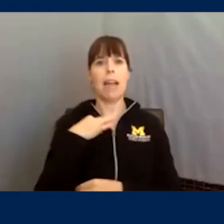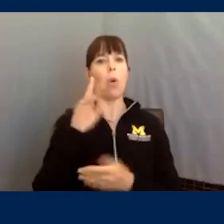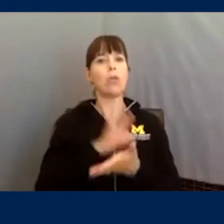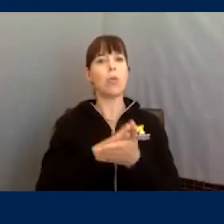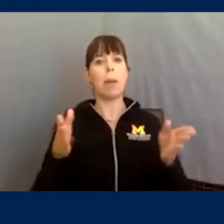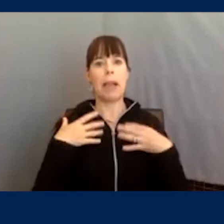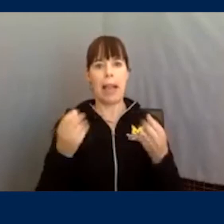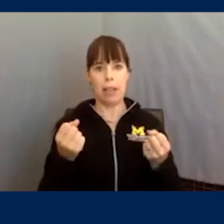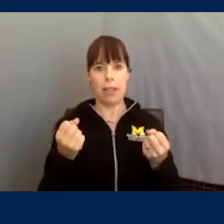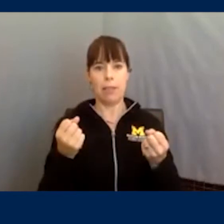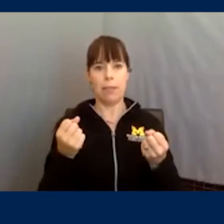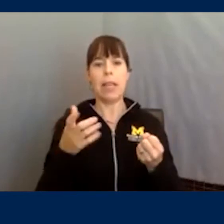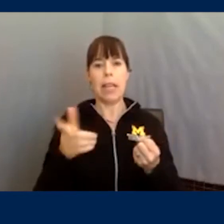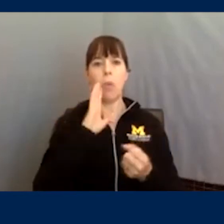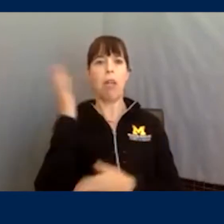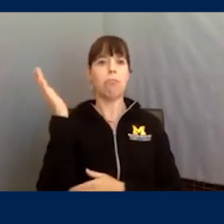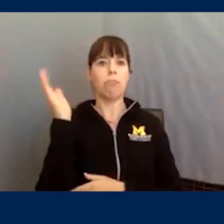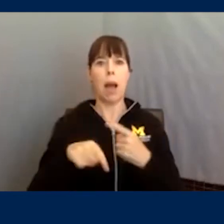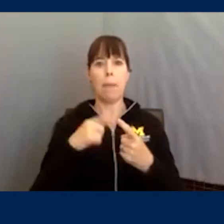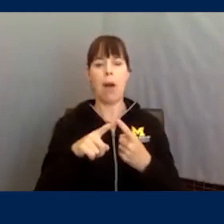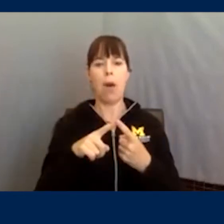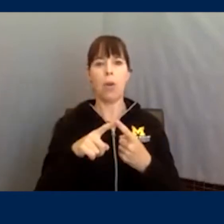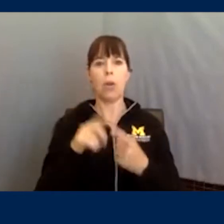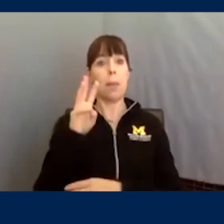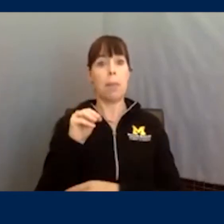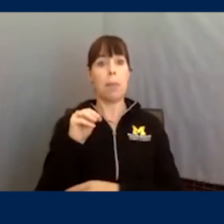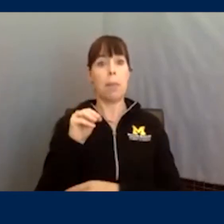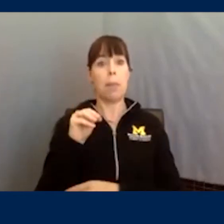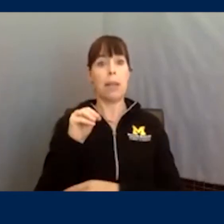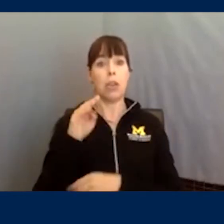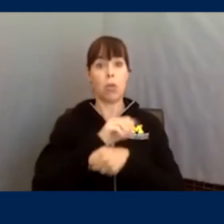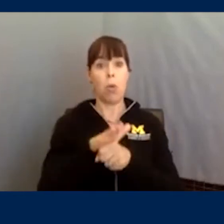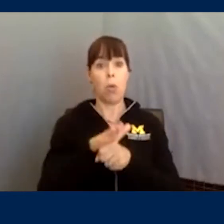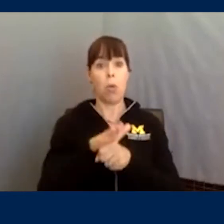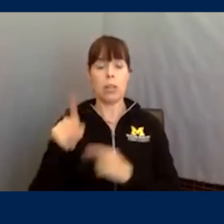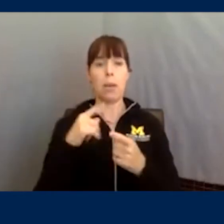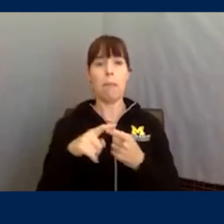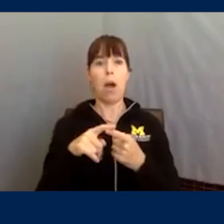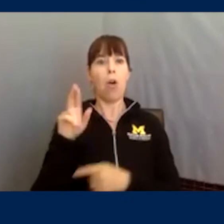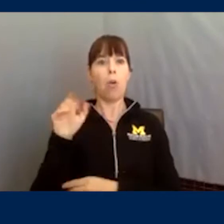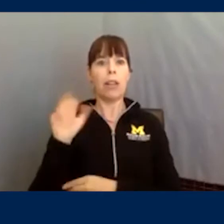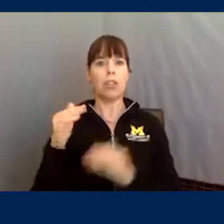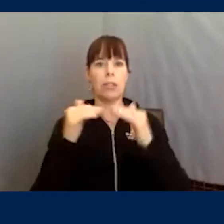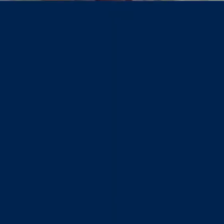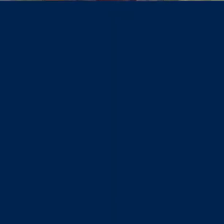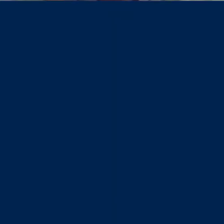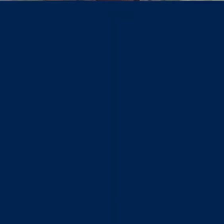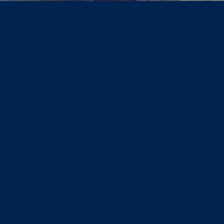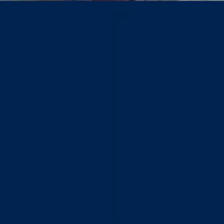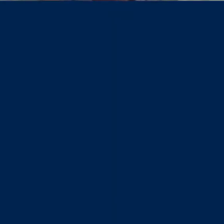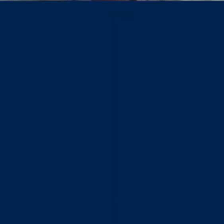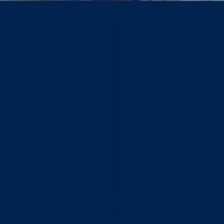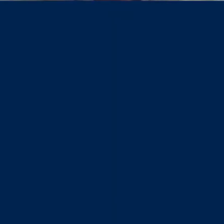Health. He will talk about the Michigan Coronavirus Task Force on Racial Disparities.